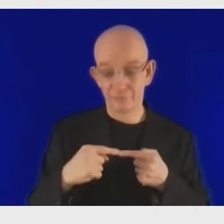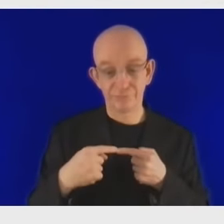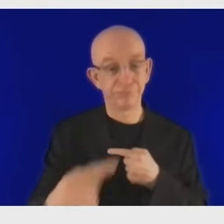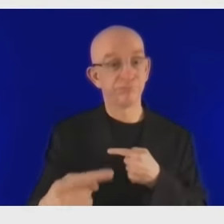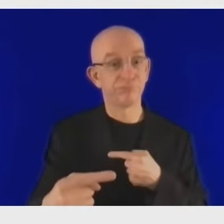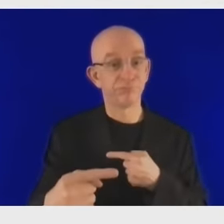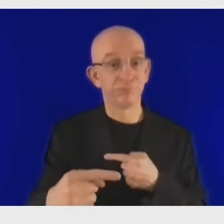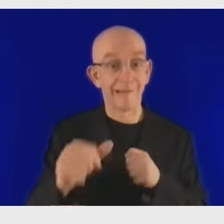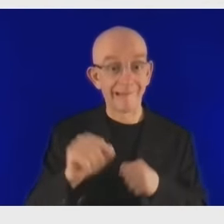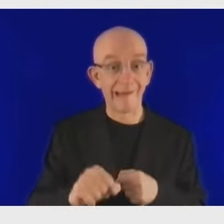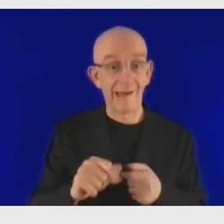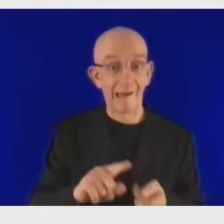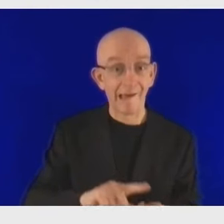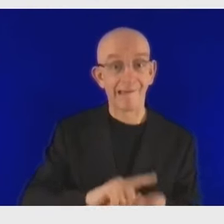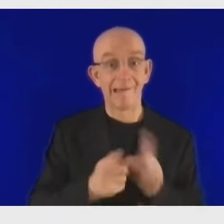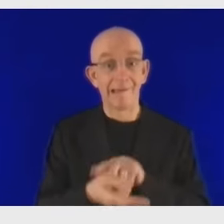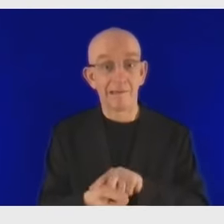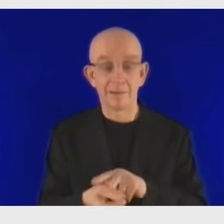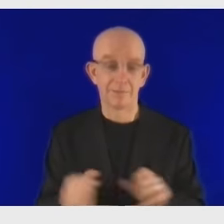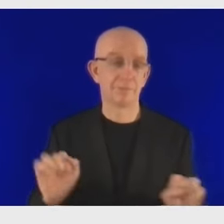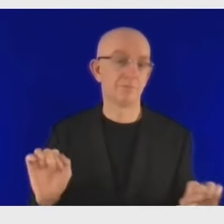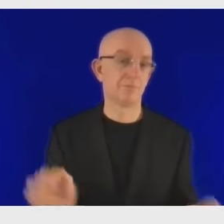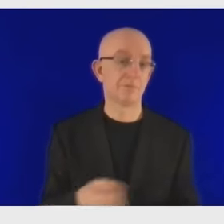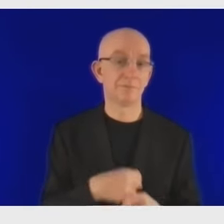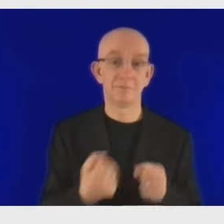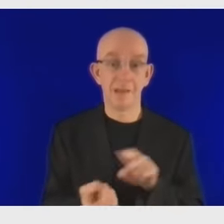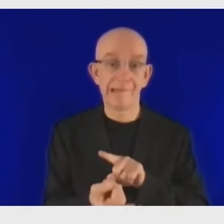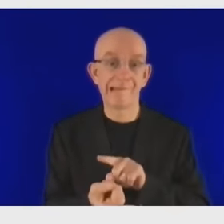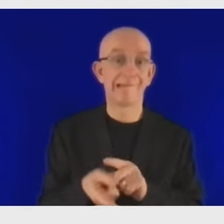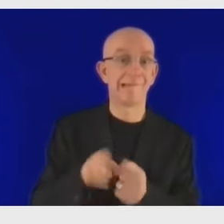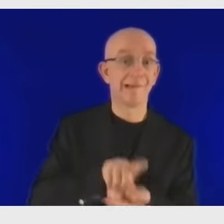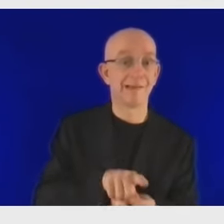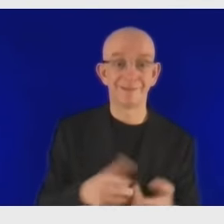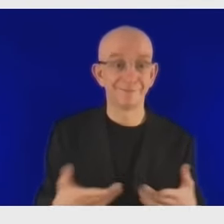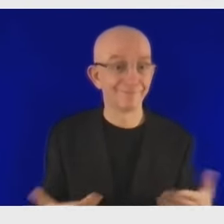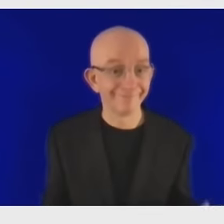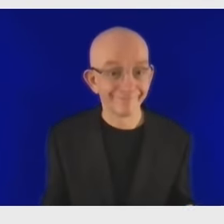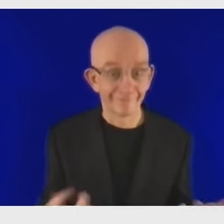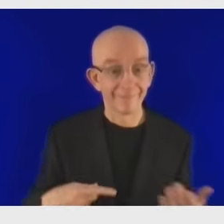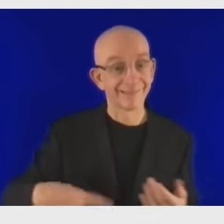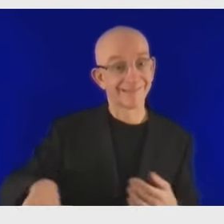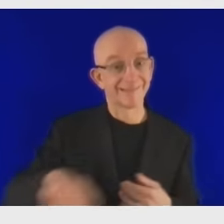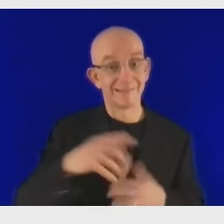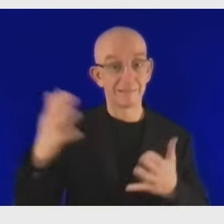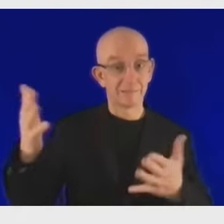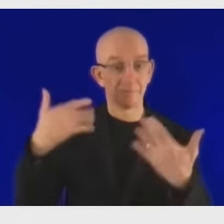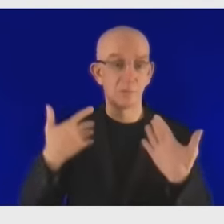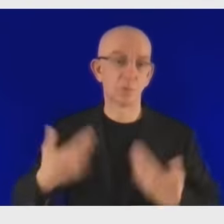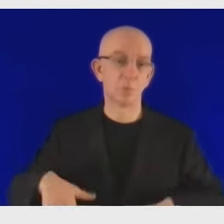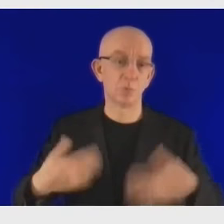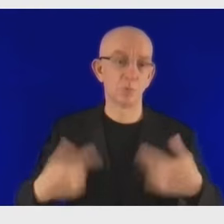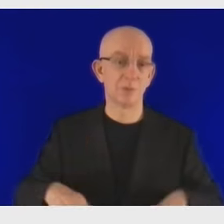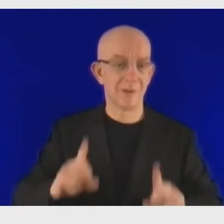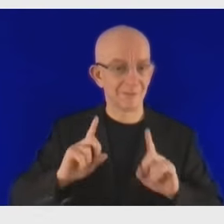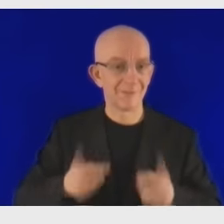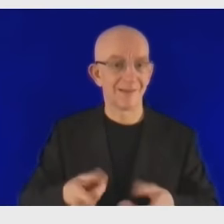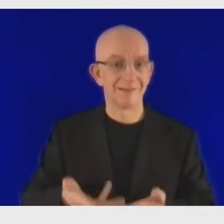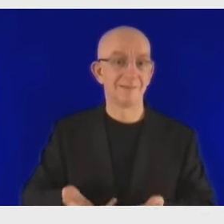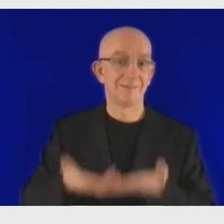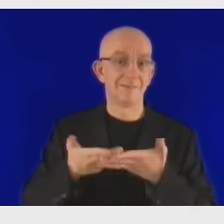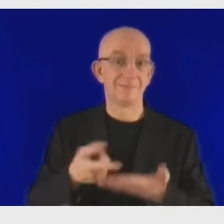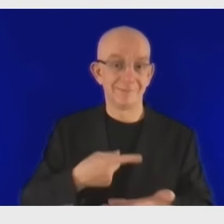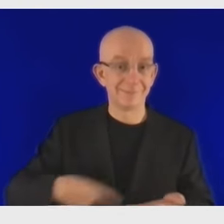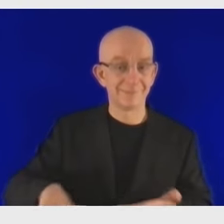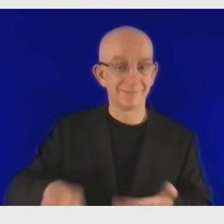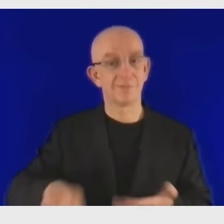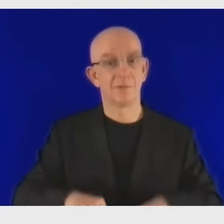all sectors, and funding is an integral part of this contribution. There is a discord in discourse with